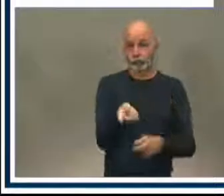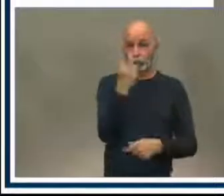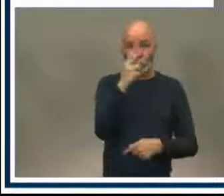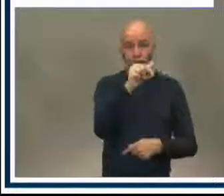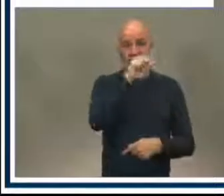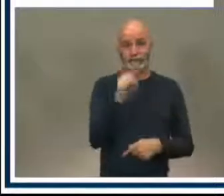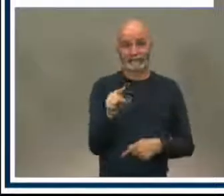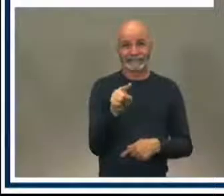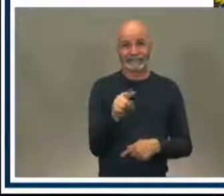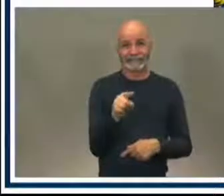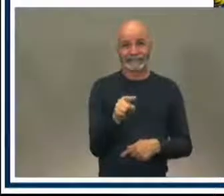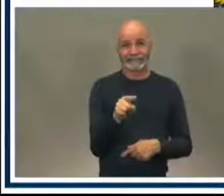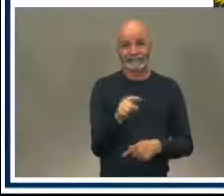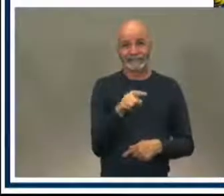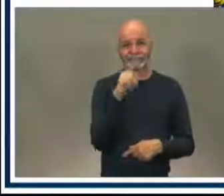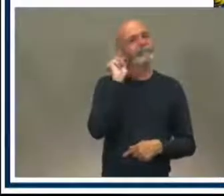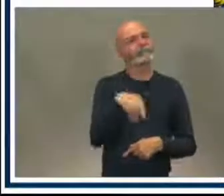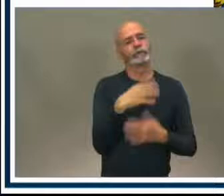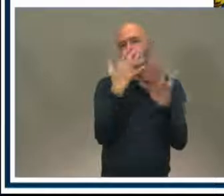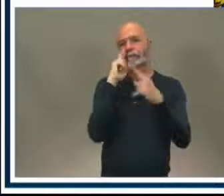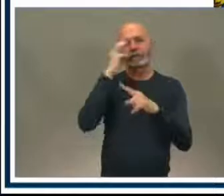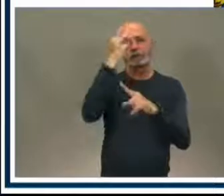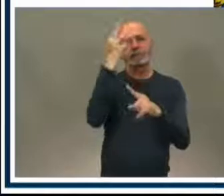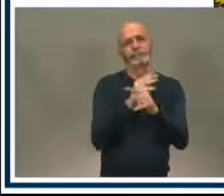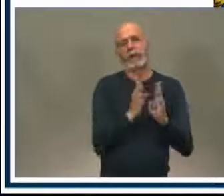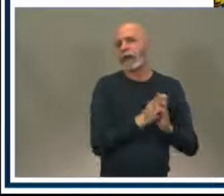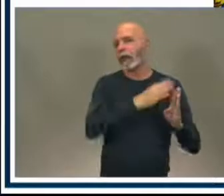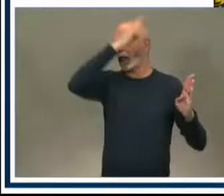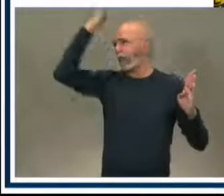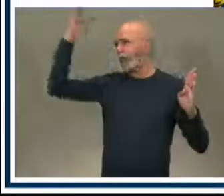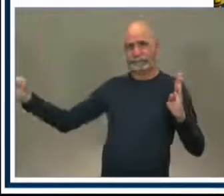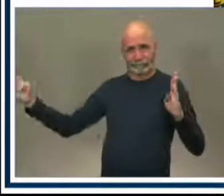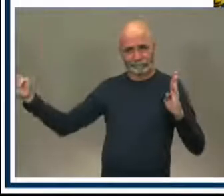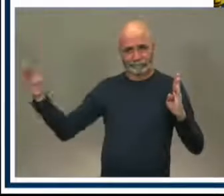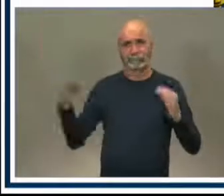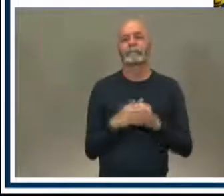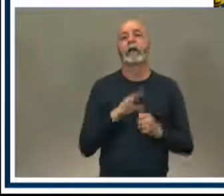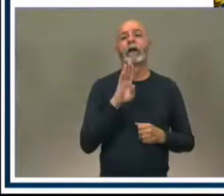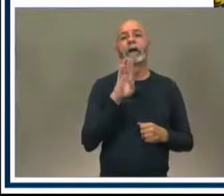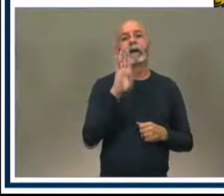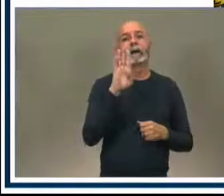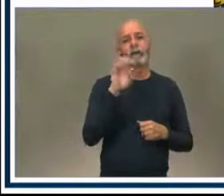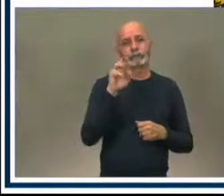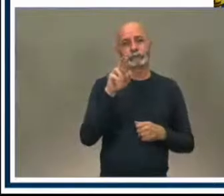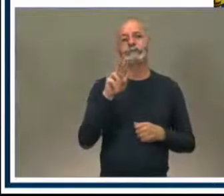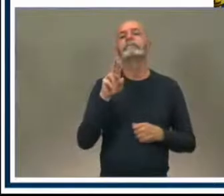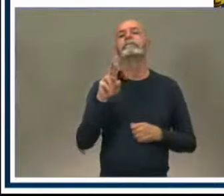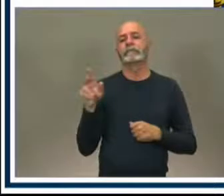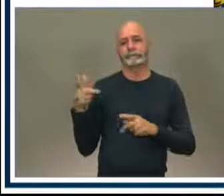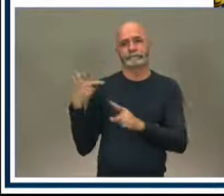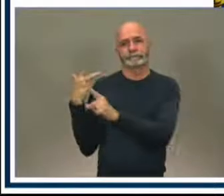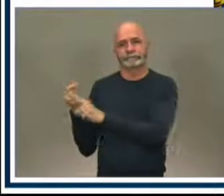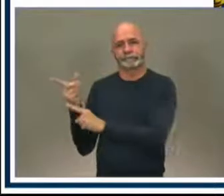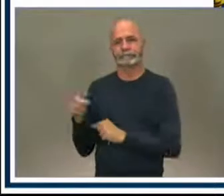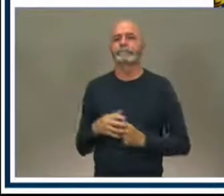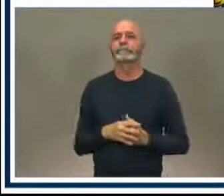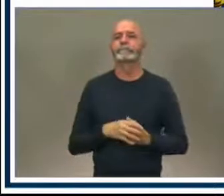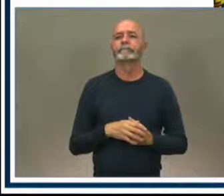dose. Dr. Strang, is there a number of how many people were in attendance at this faith gathering that caused the